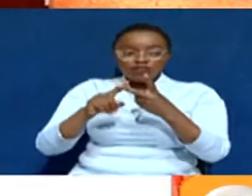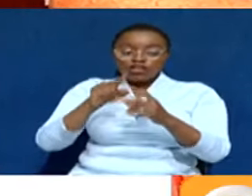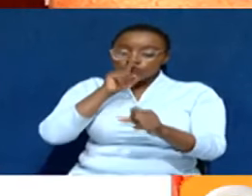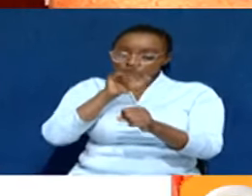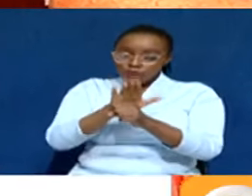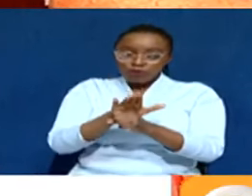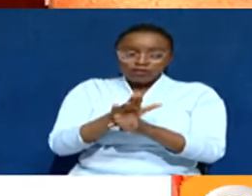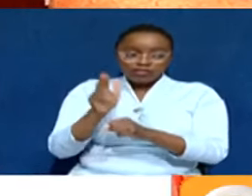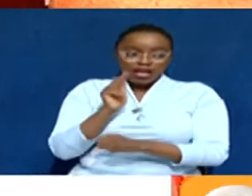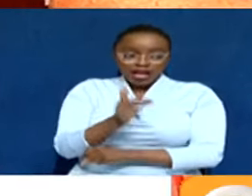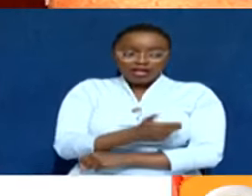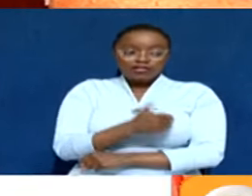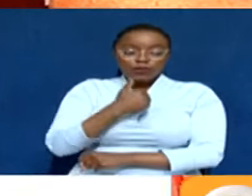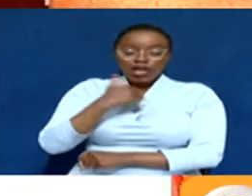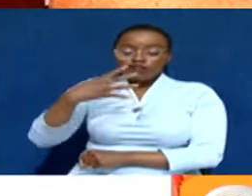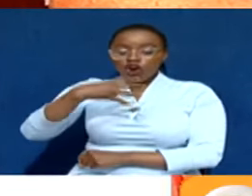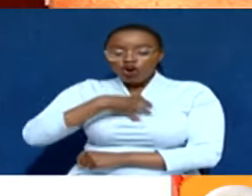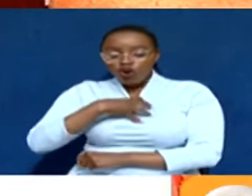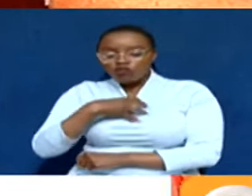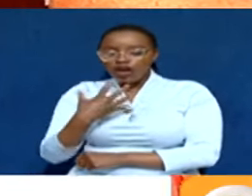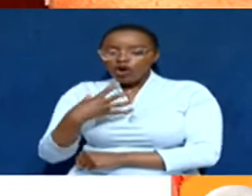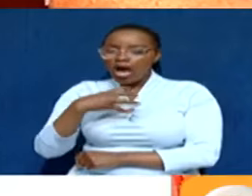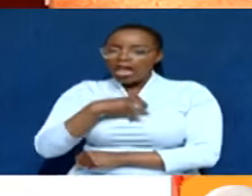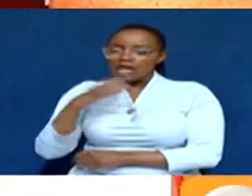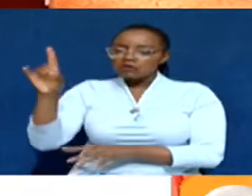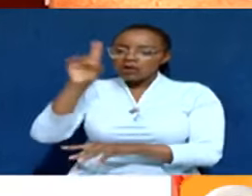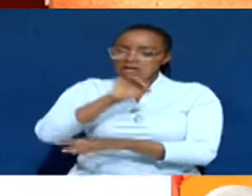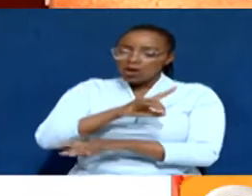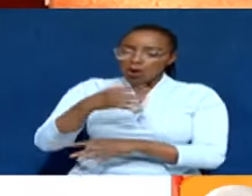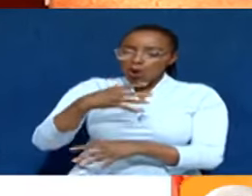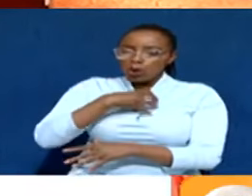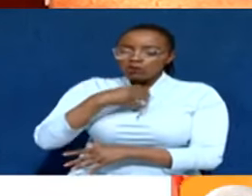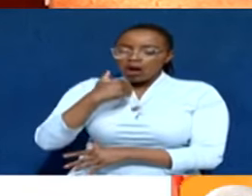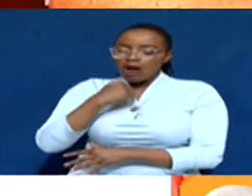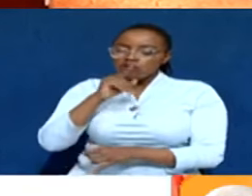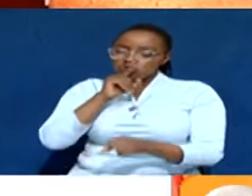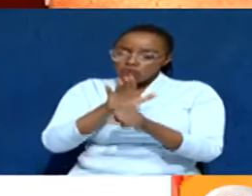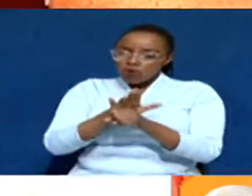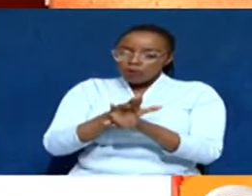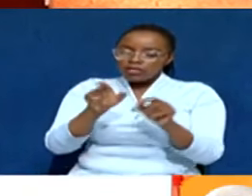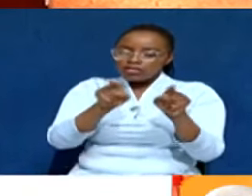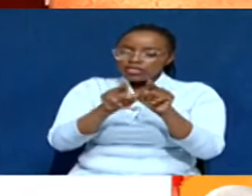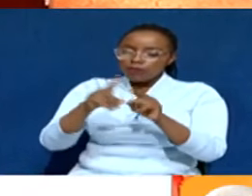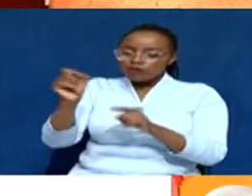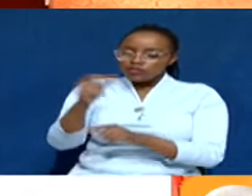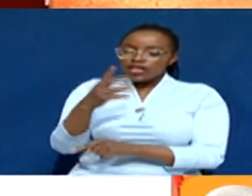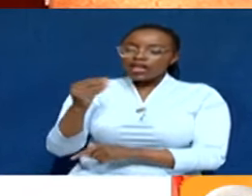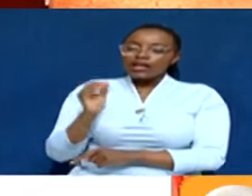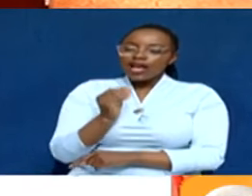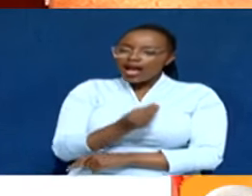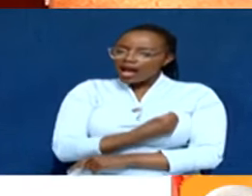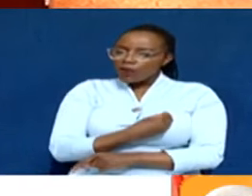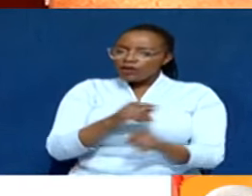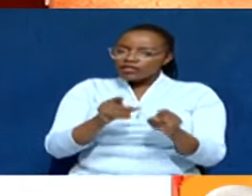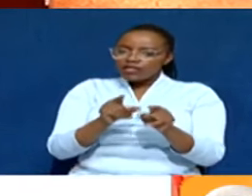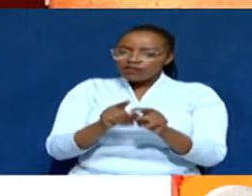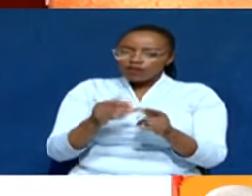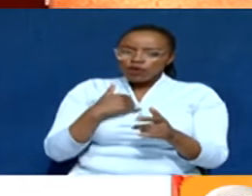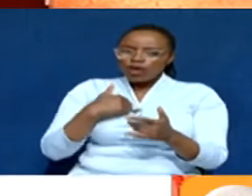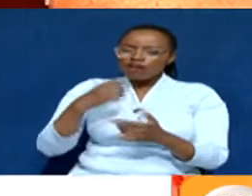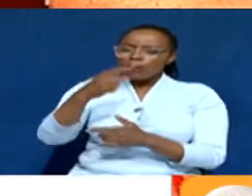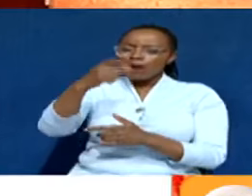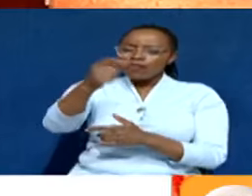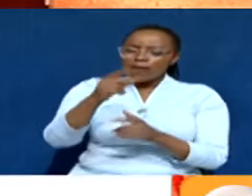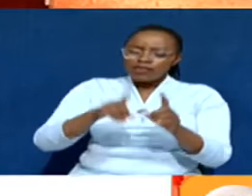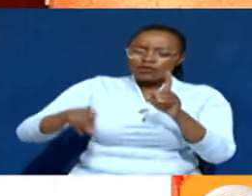of our leave day, our off, you are sure as of our salary. Siju tuto abada miezi